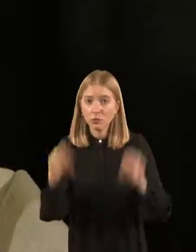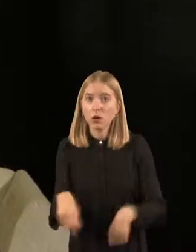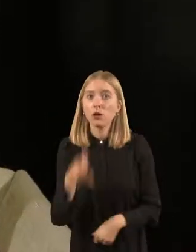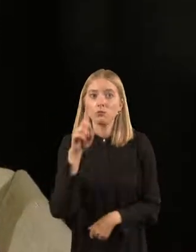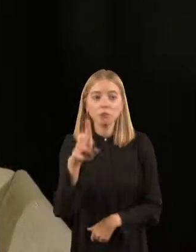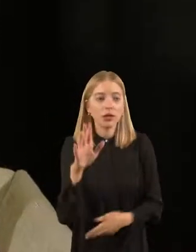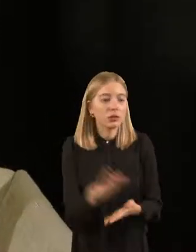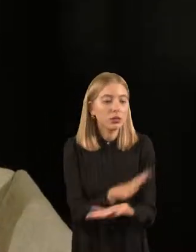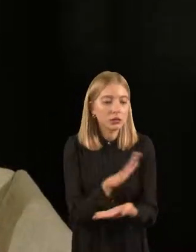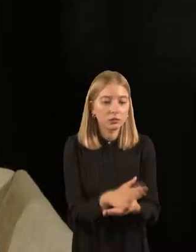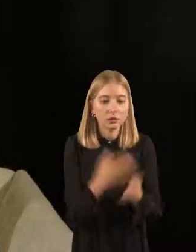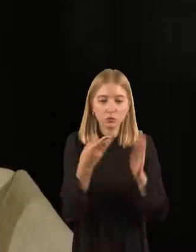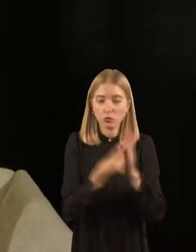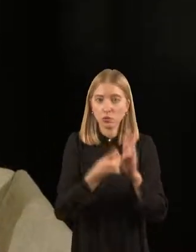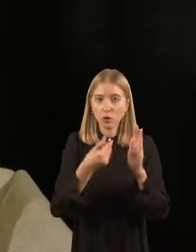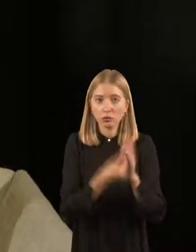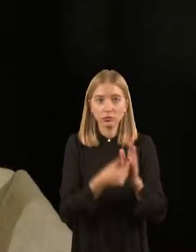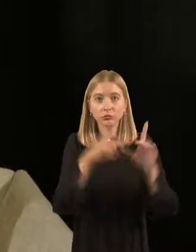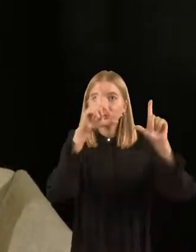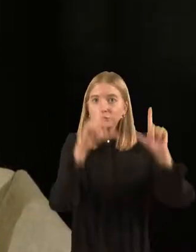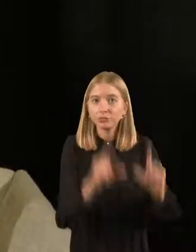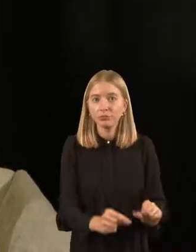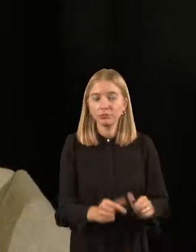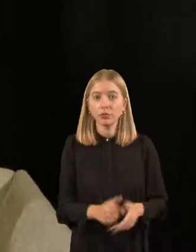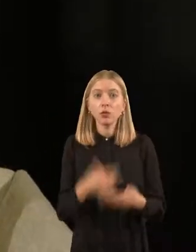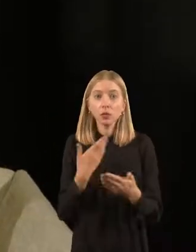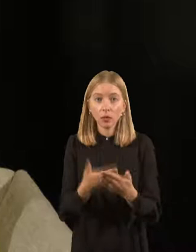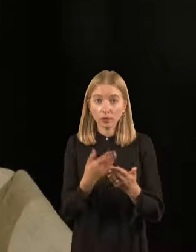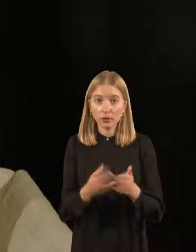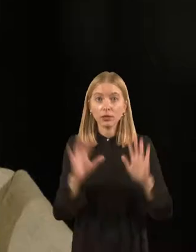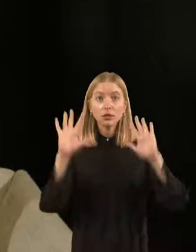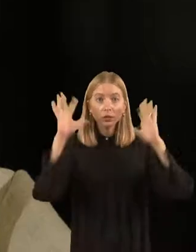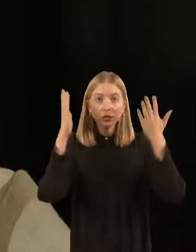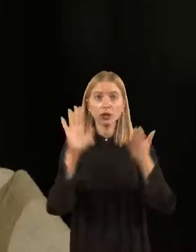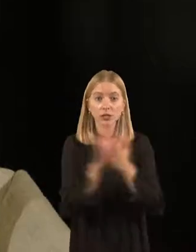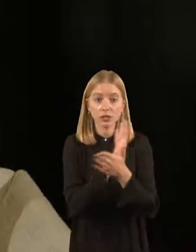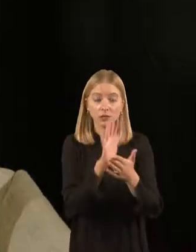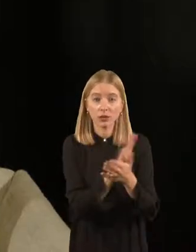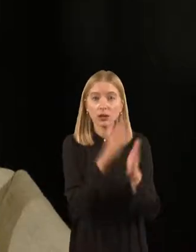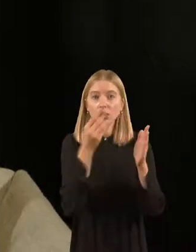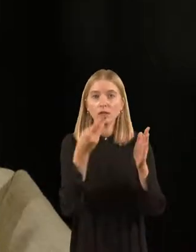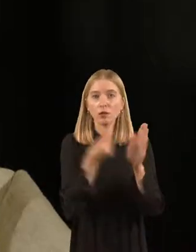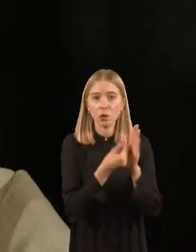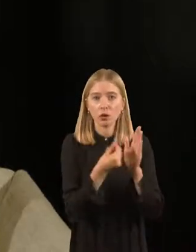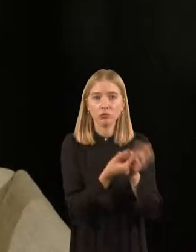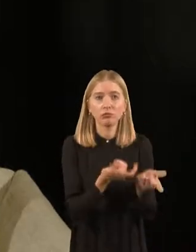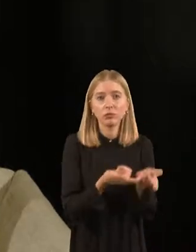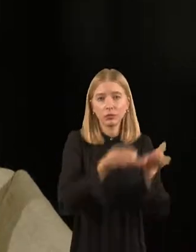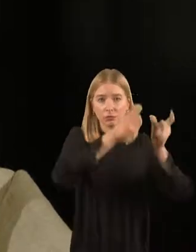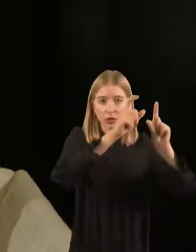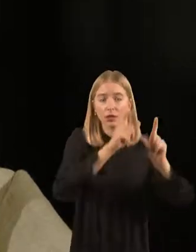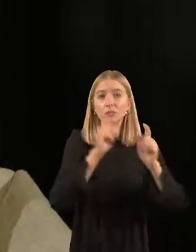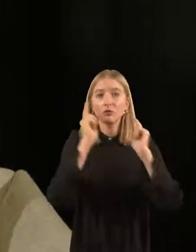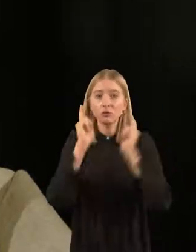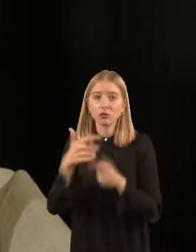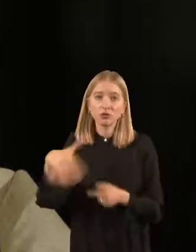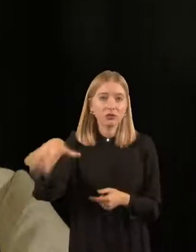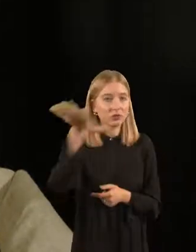in different ways. And up until now, the only argument that prevailed was